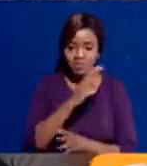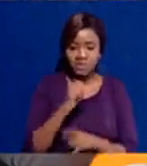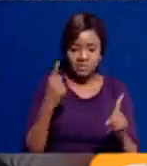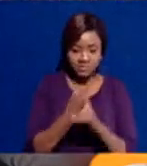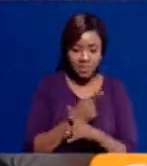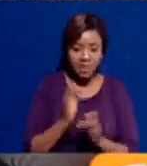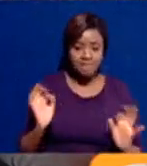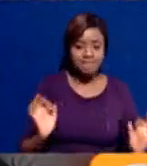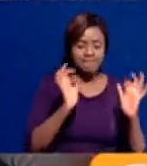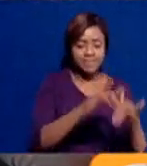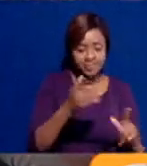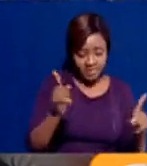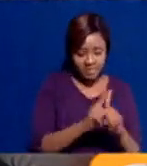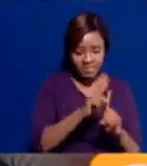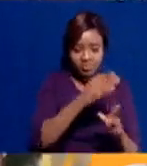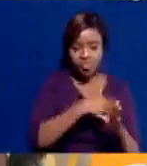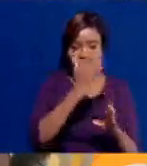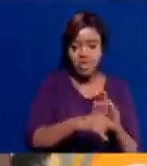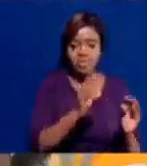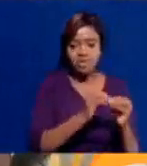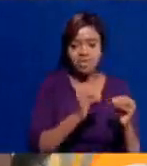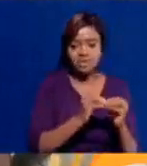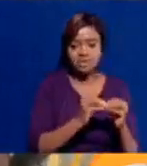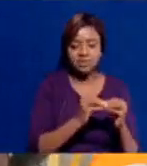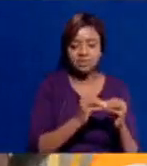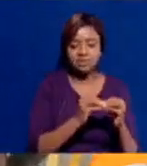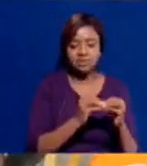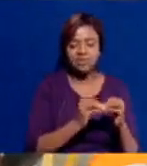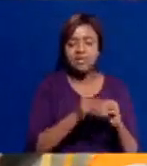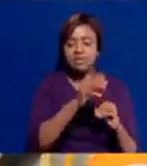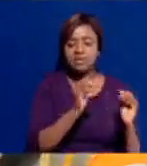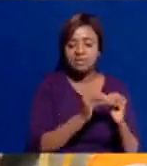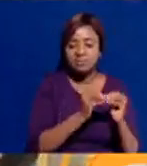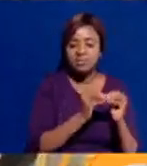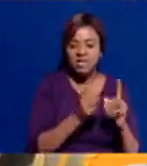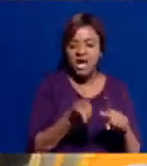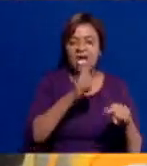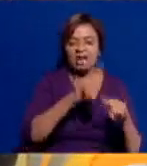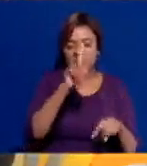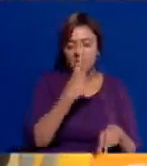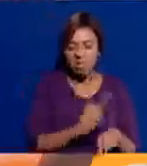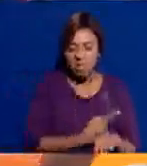at the Mount Kenya Safari Lodge for the conclusion of the cabinet retreat, which had to be extended for one